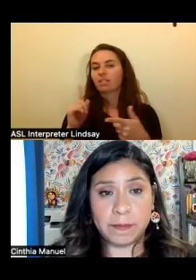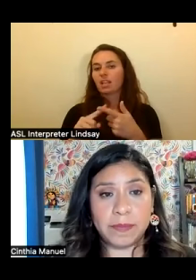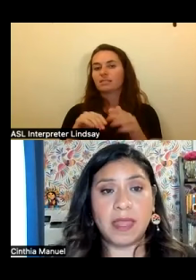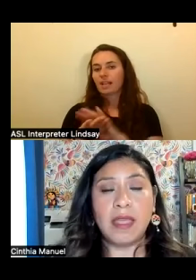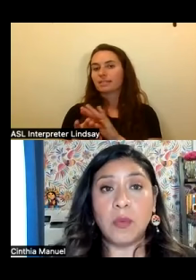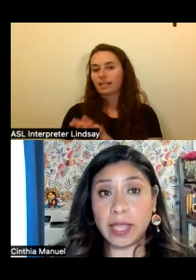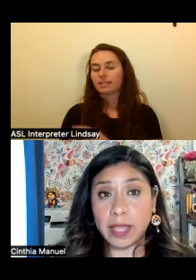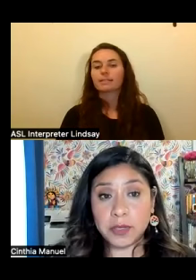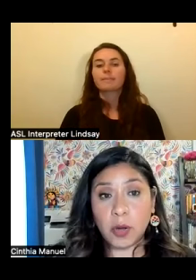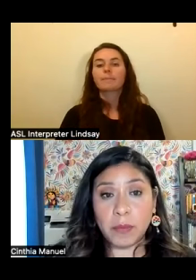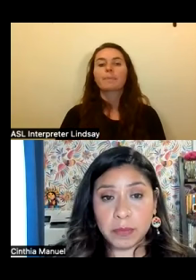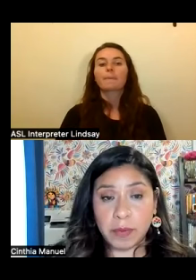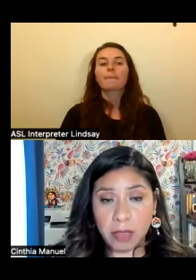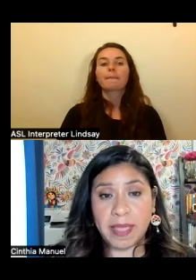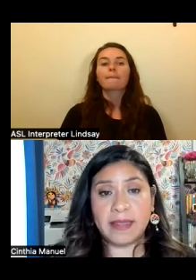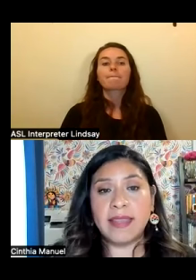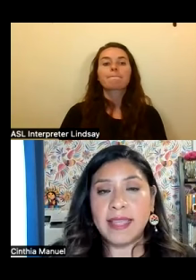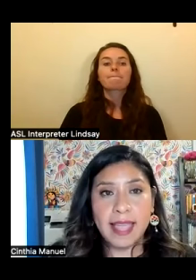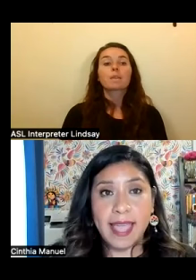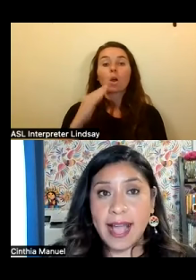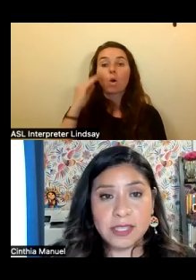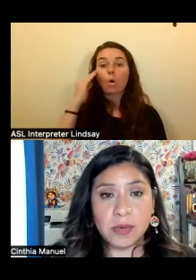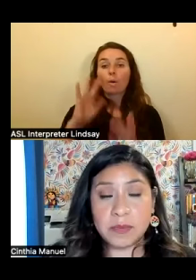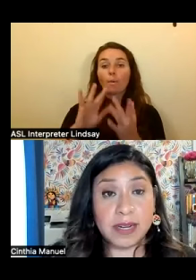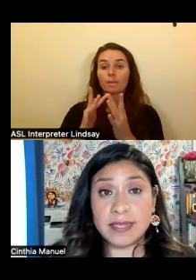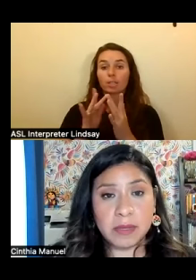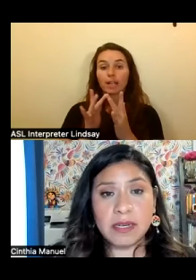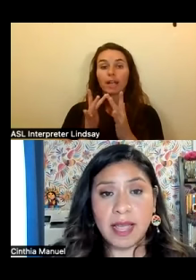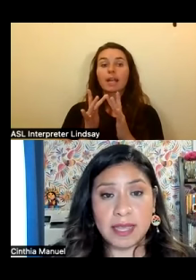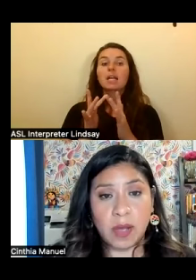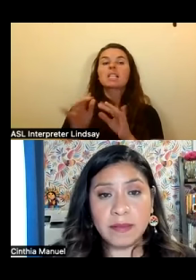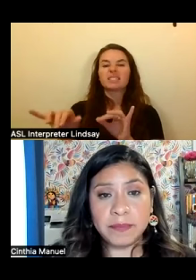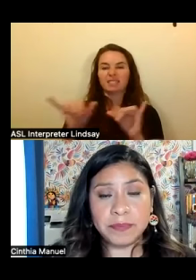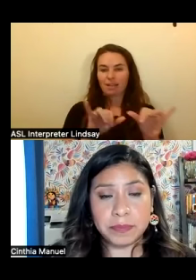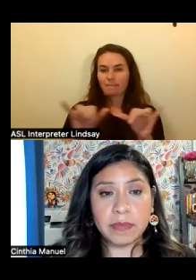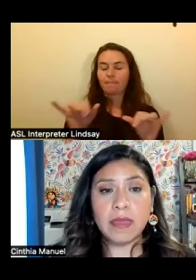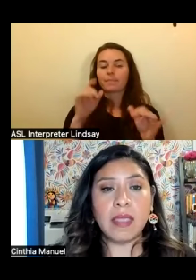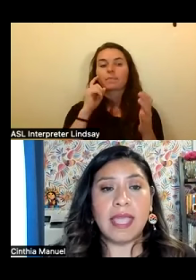computer. When it came to home broadband, it also was pretty similar as well.